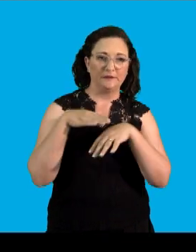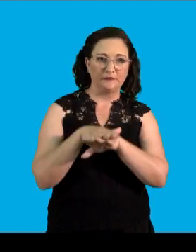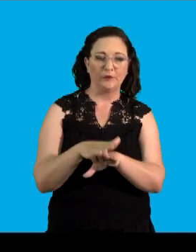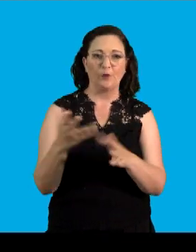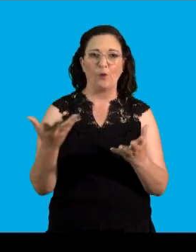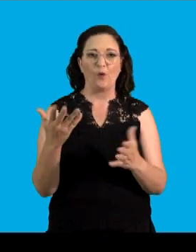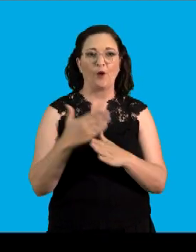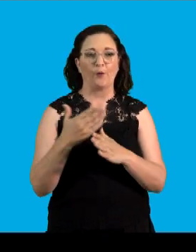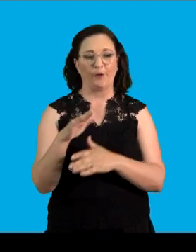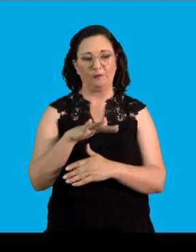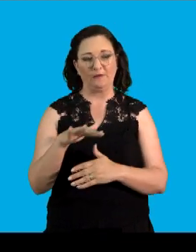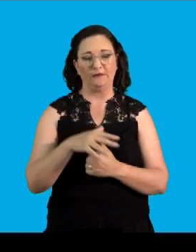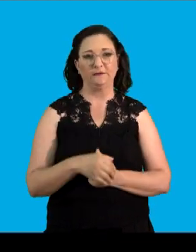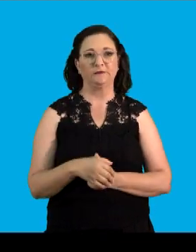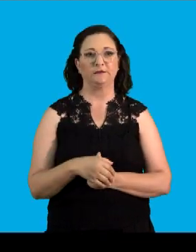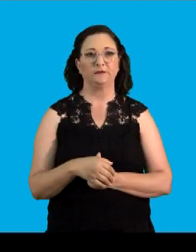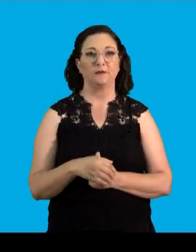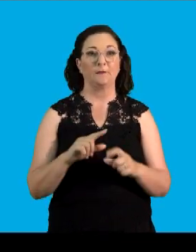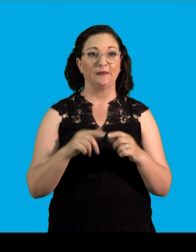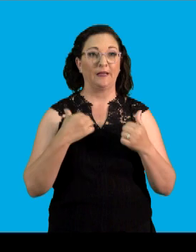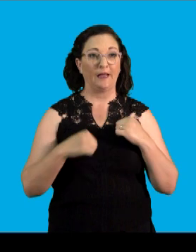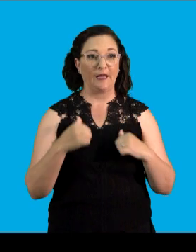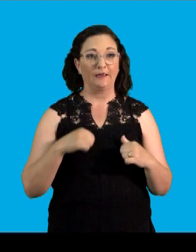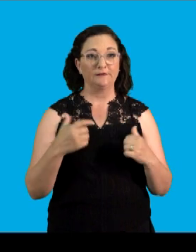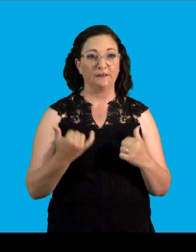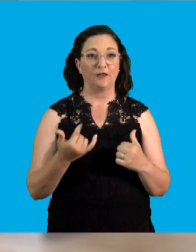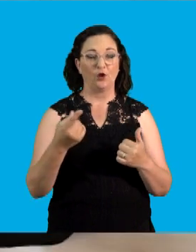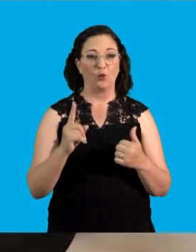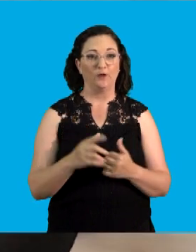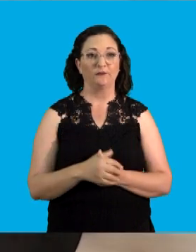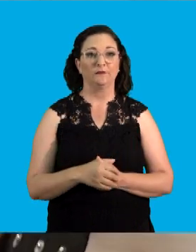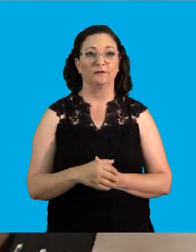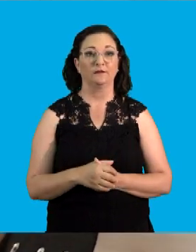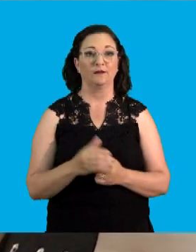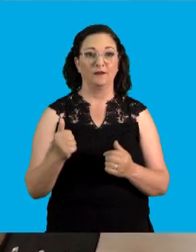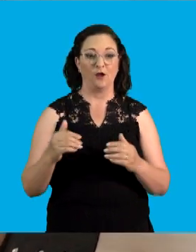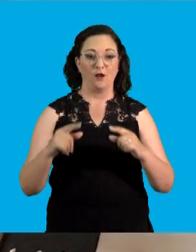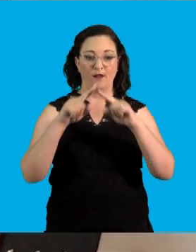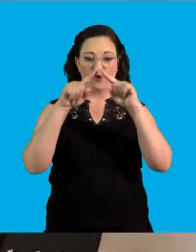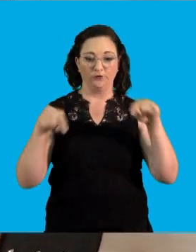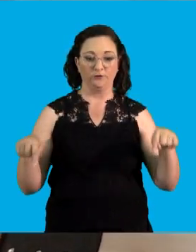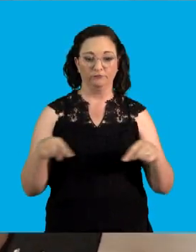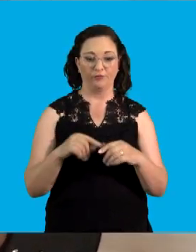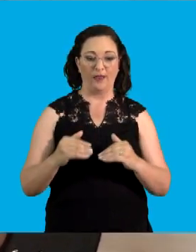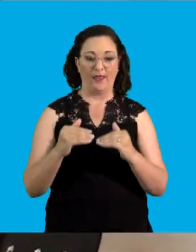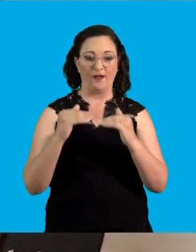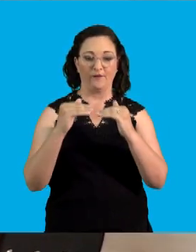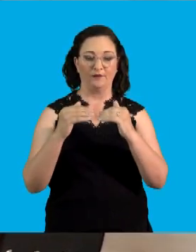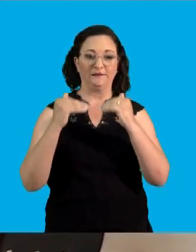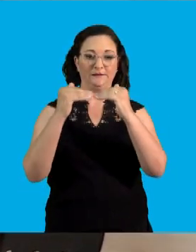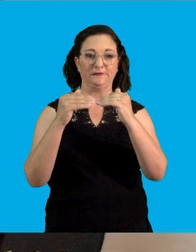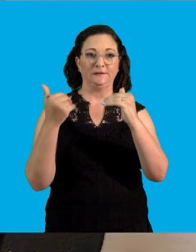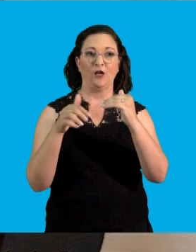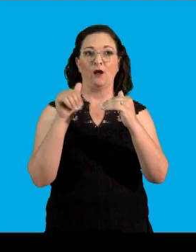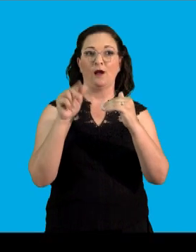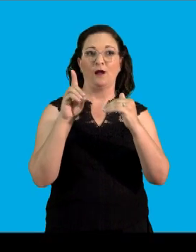the workplace. I hope you can see even the action verb now. It has moved on, like it has gone higher or up. Right, so when